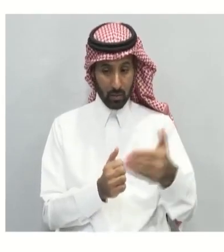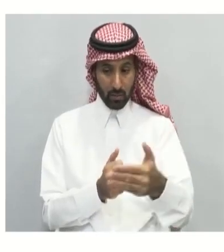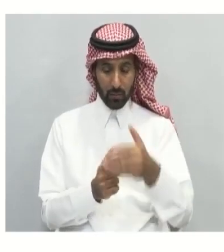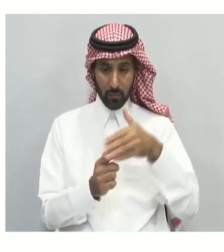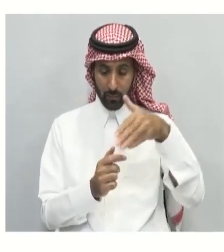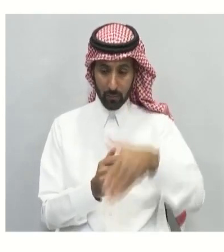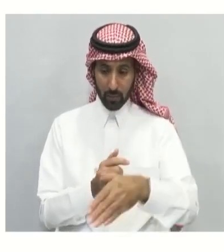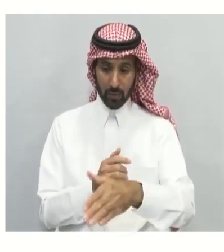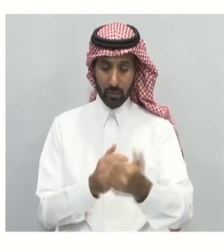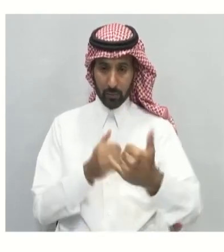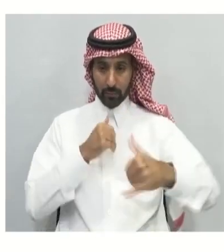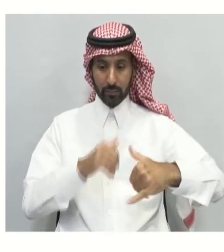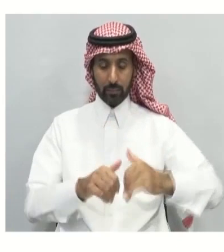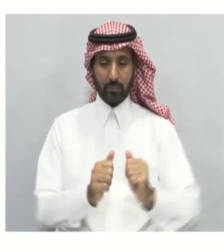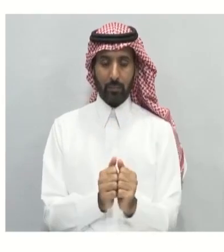Hinsdown Street.